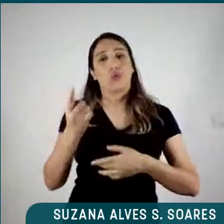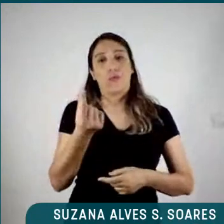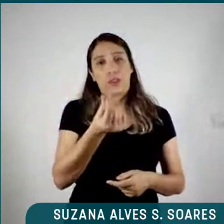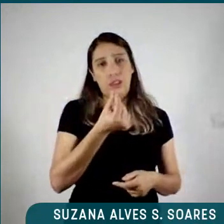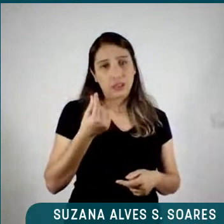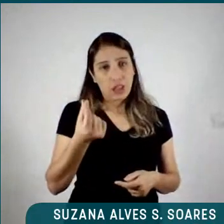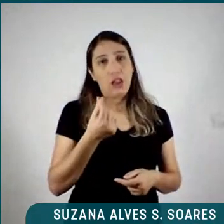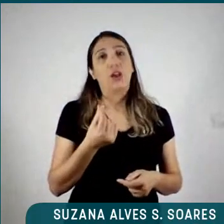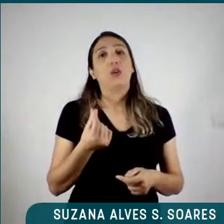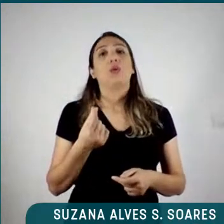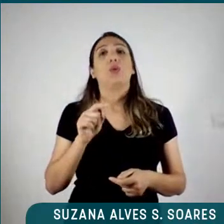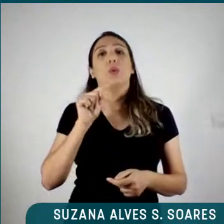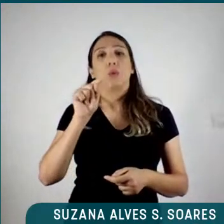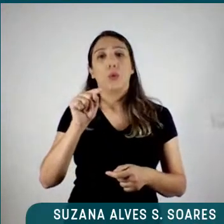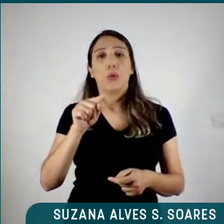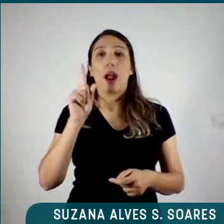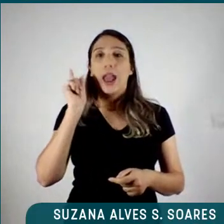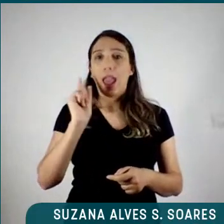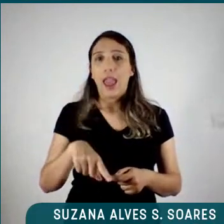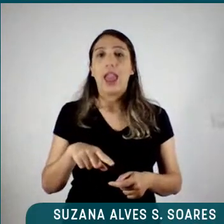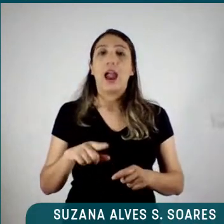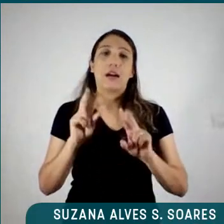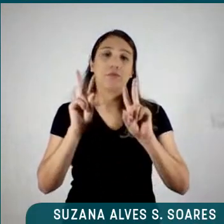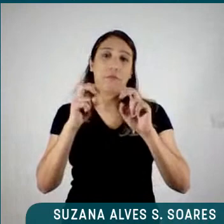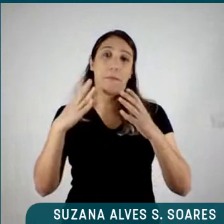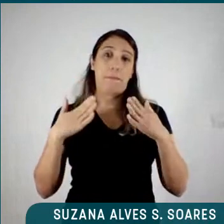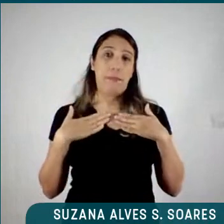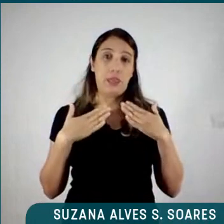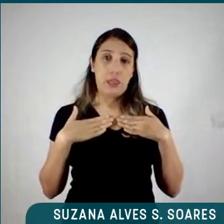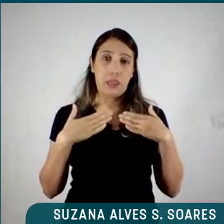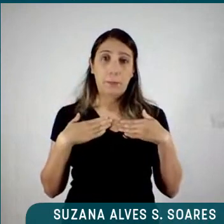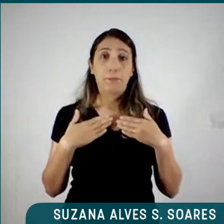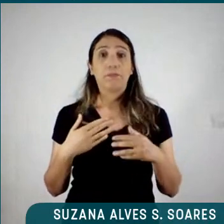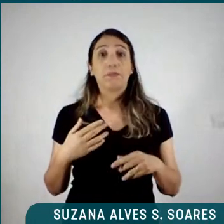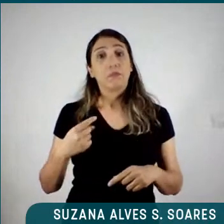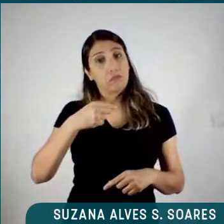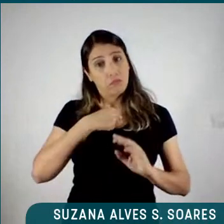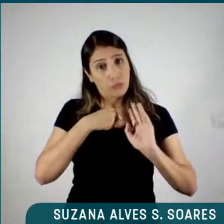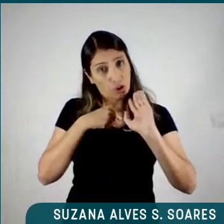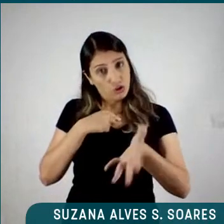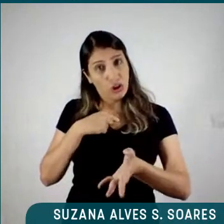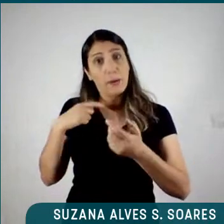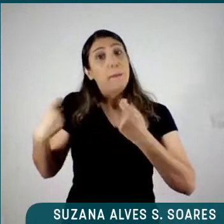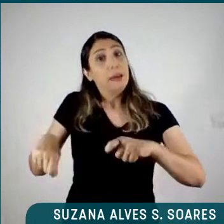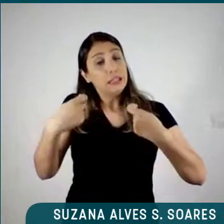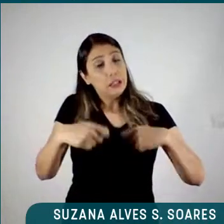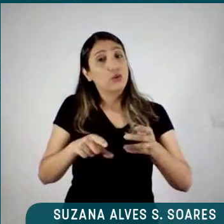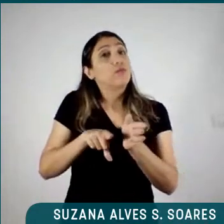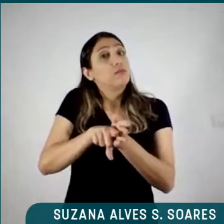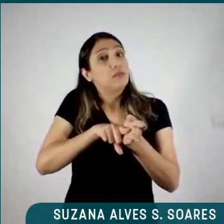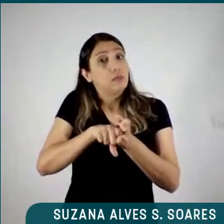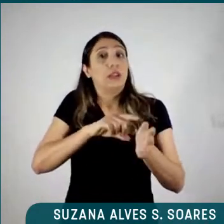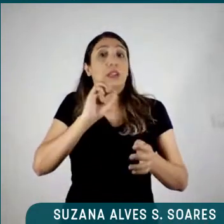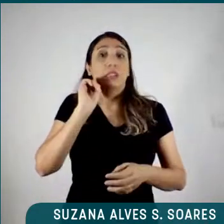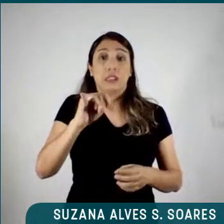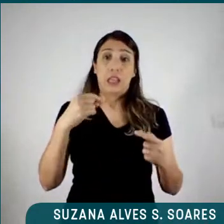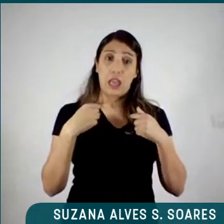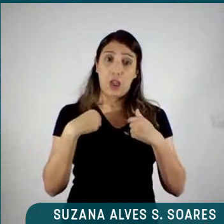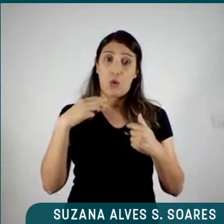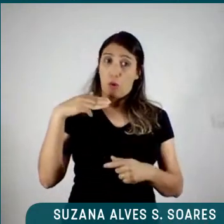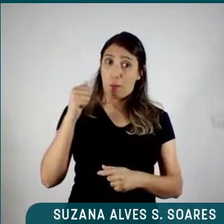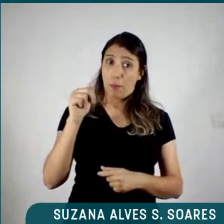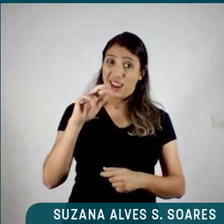accused later of deviation in the use of the resources. So